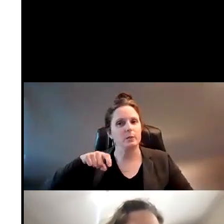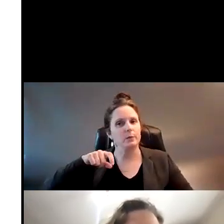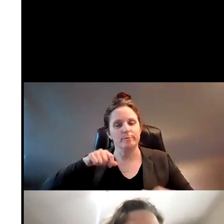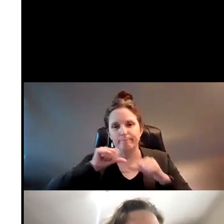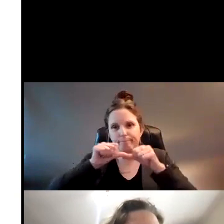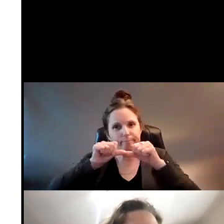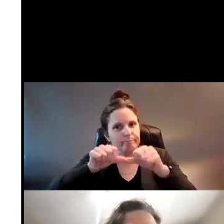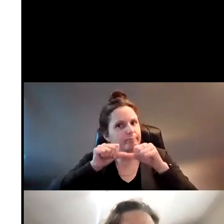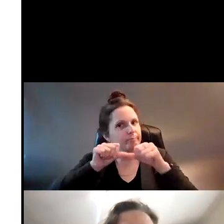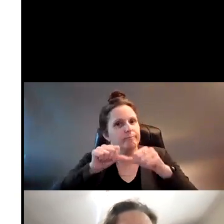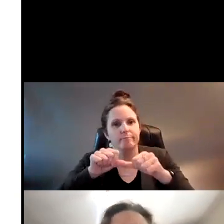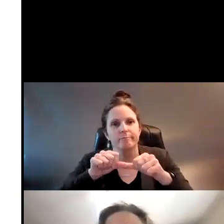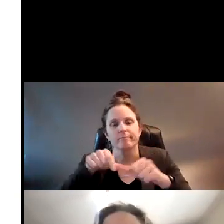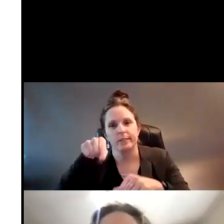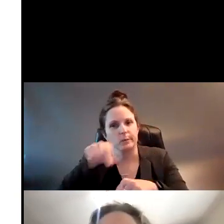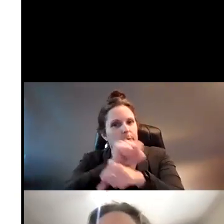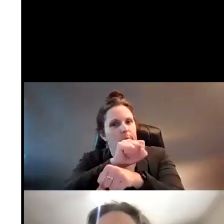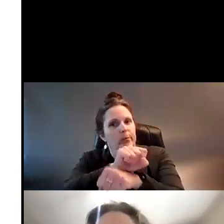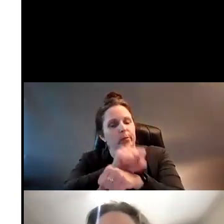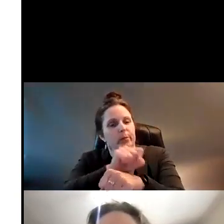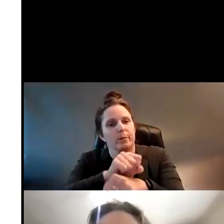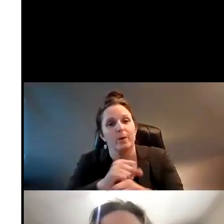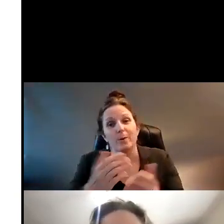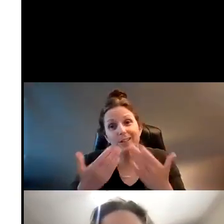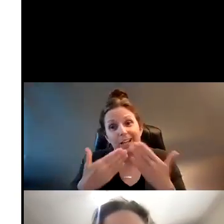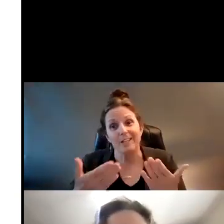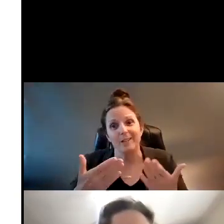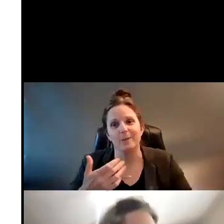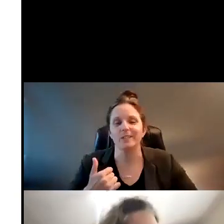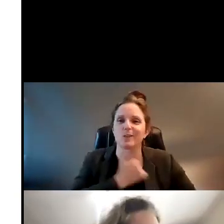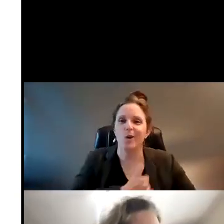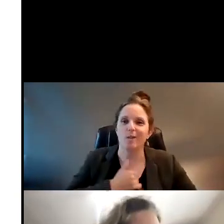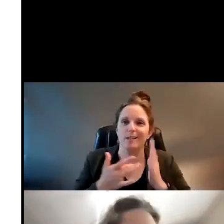this work. So thank you for listening, and I apologize for the